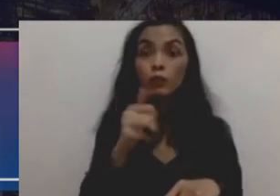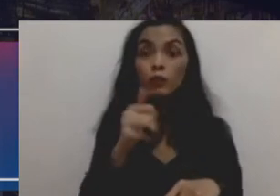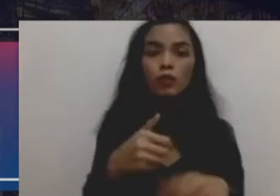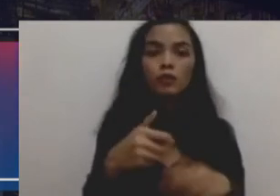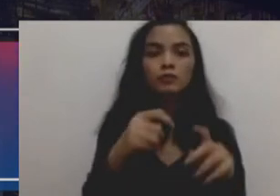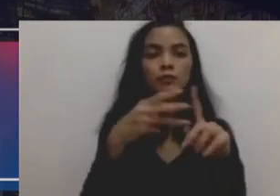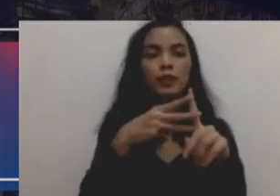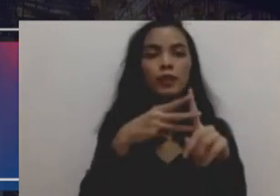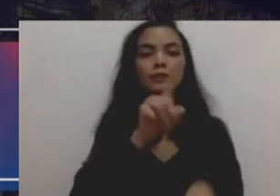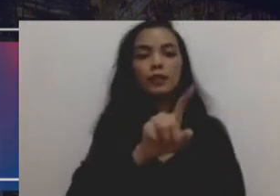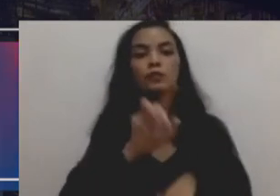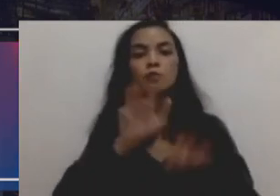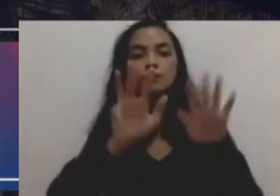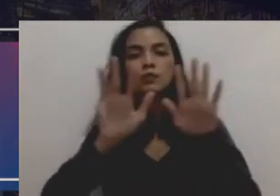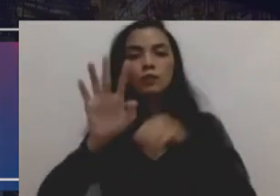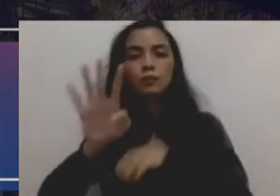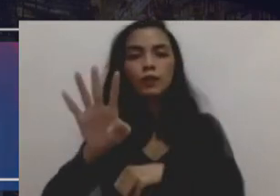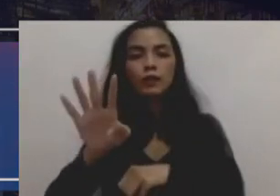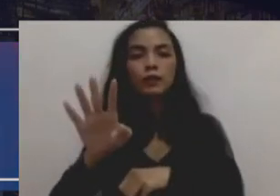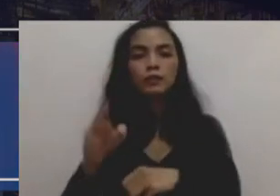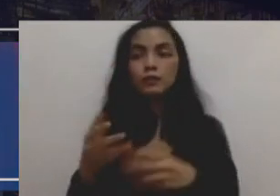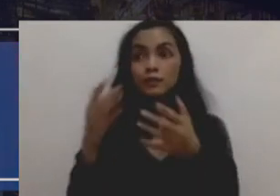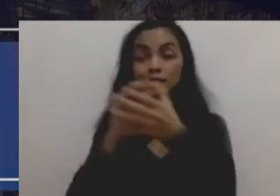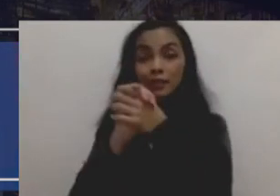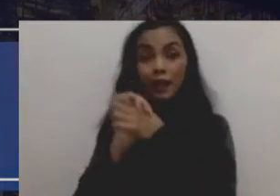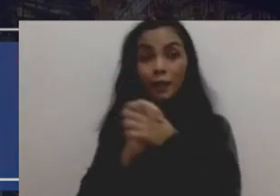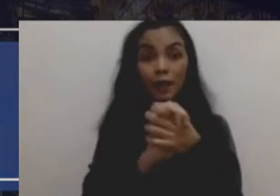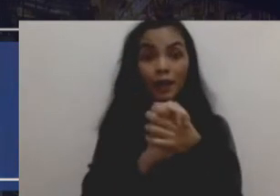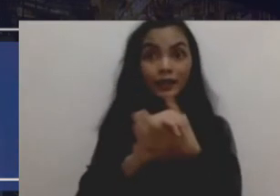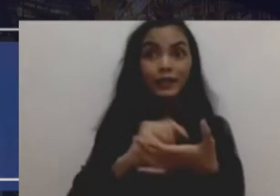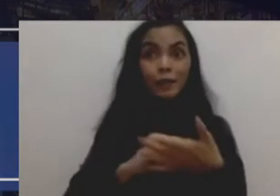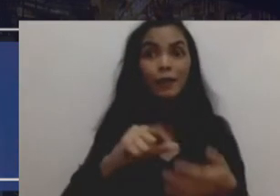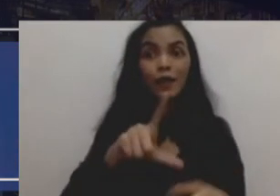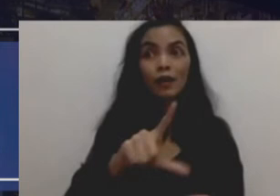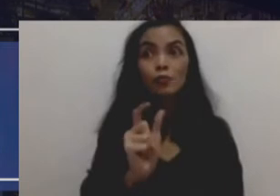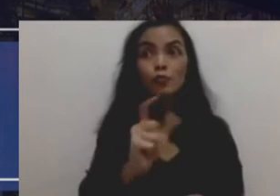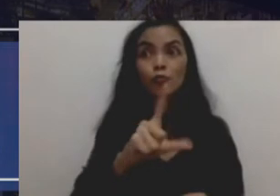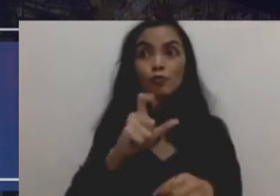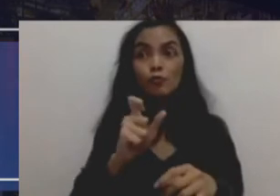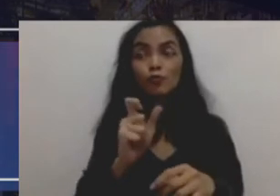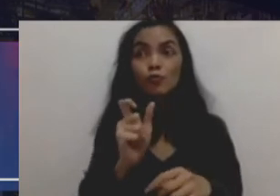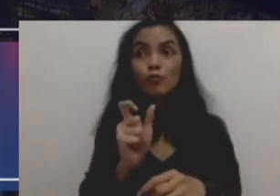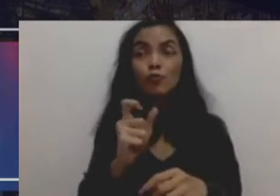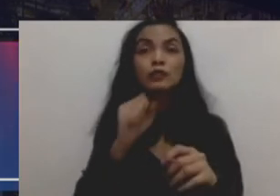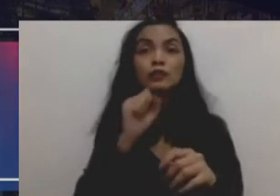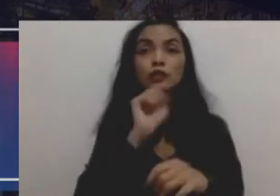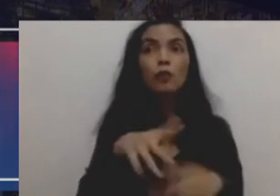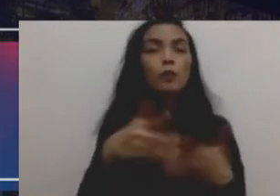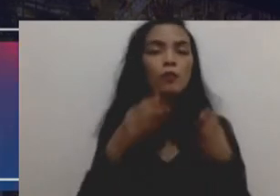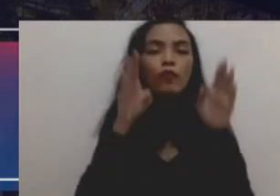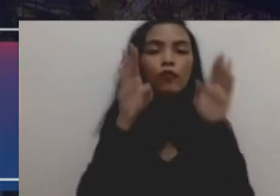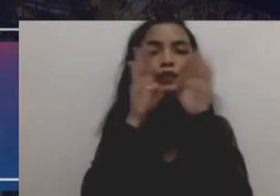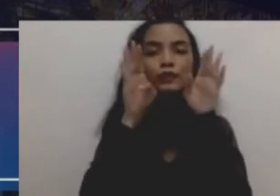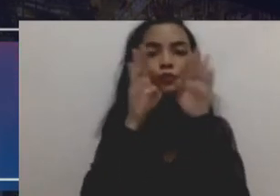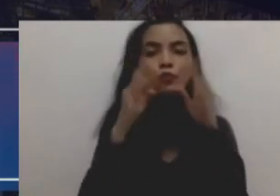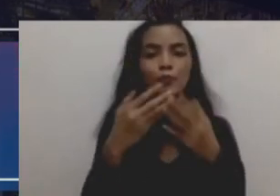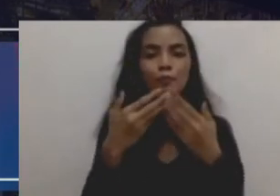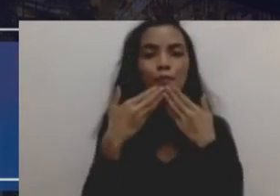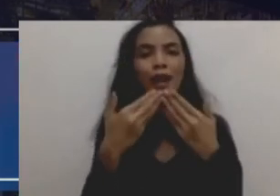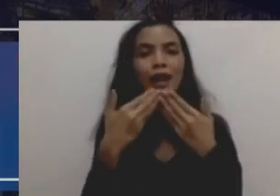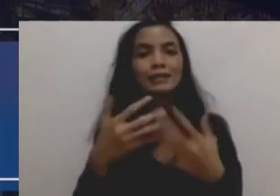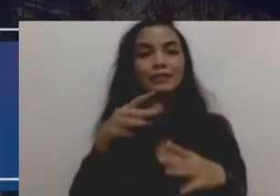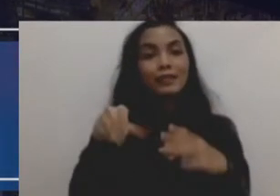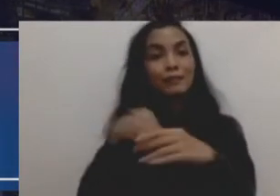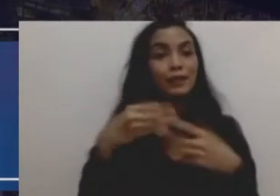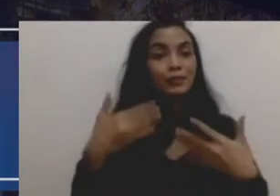Congratulations to Lulu F. Pasha from Facebook for answering correctly. And thank you to all of you for your participation. And now